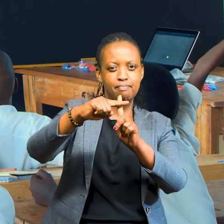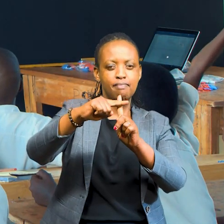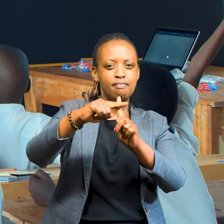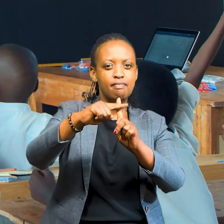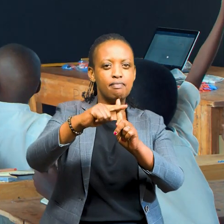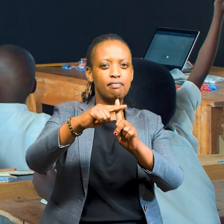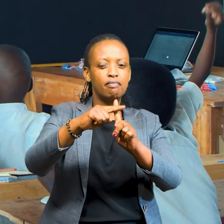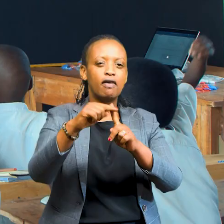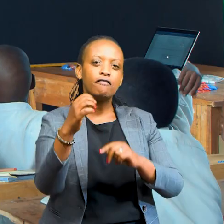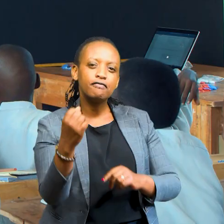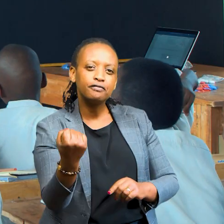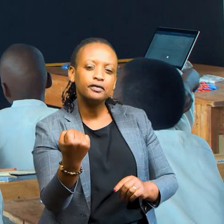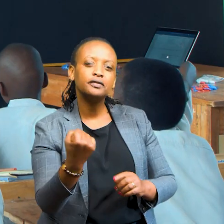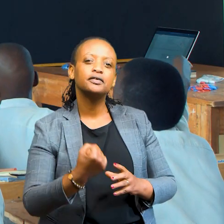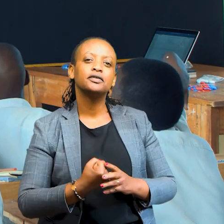plus